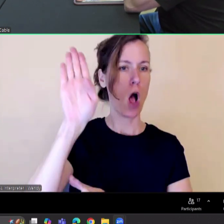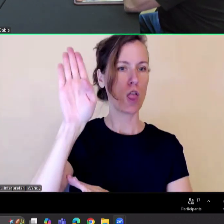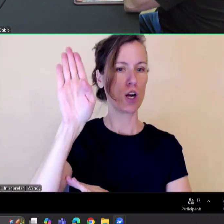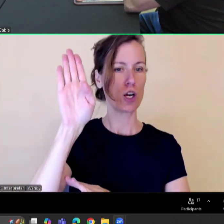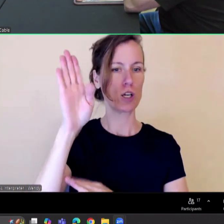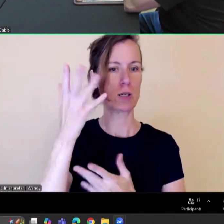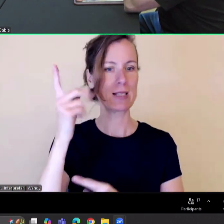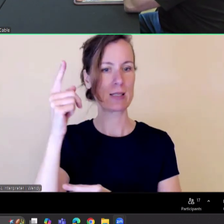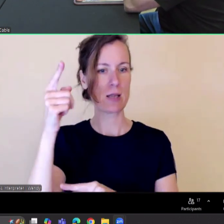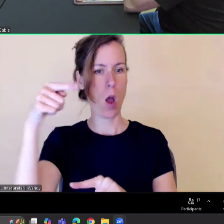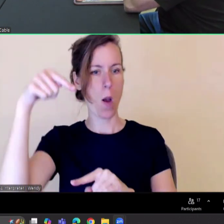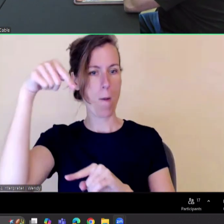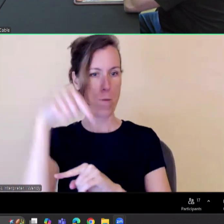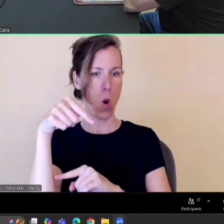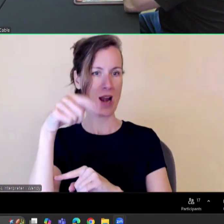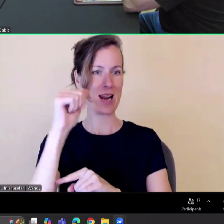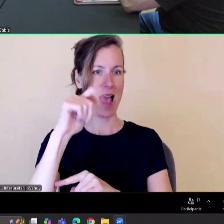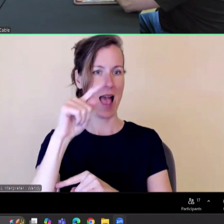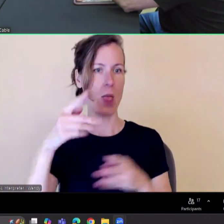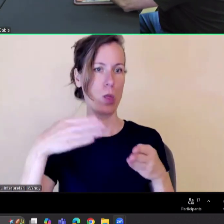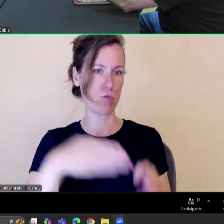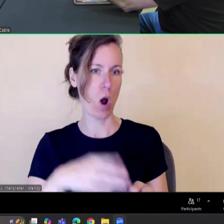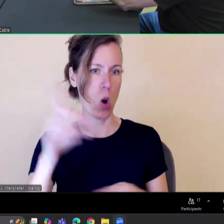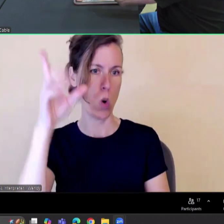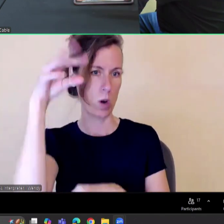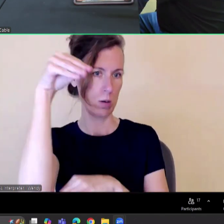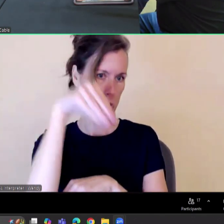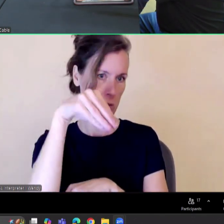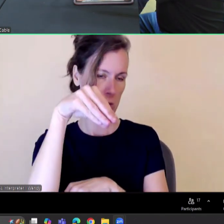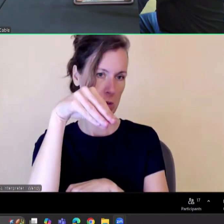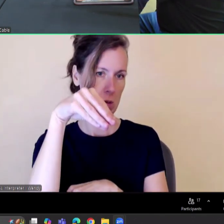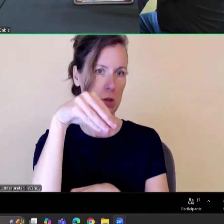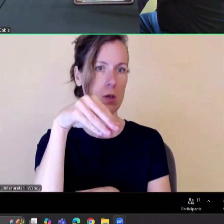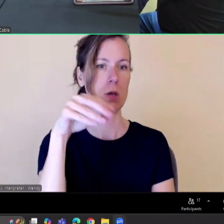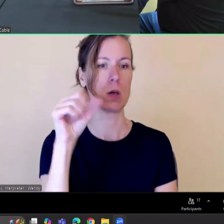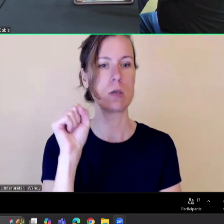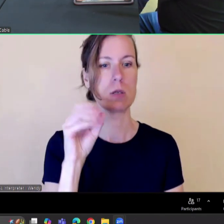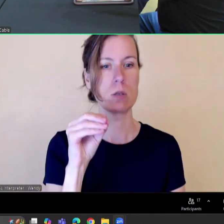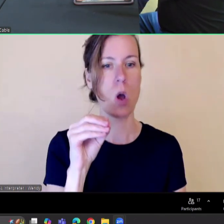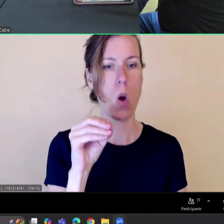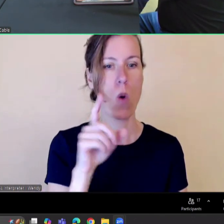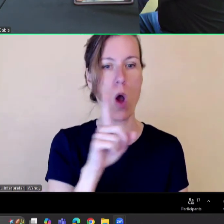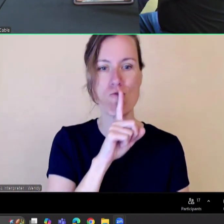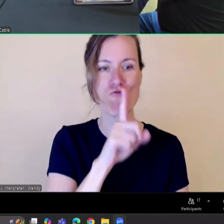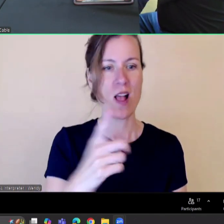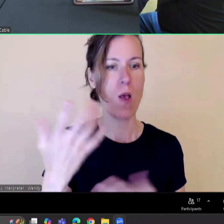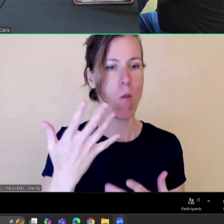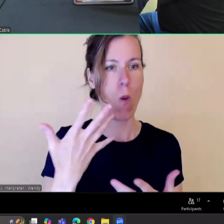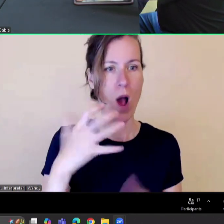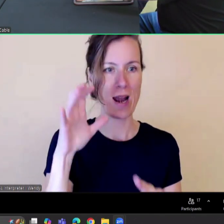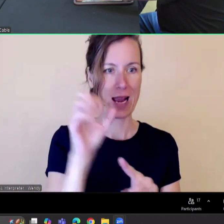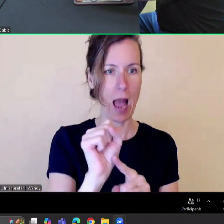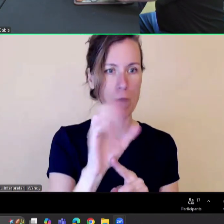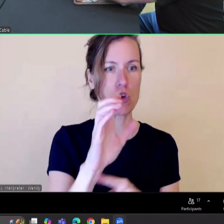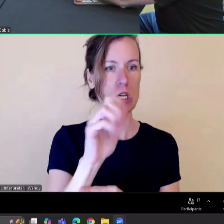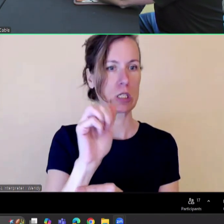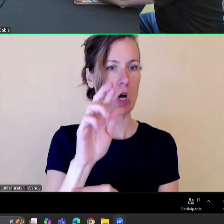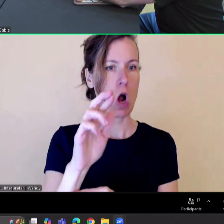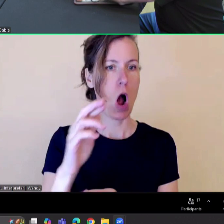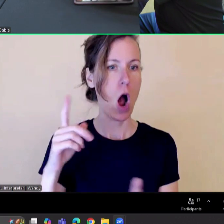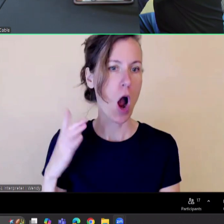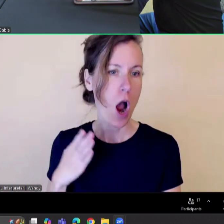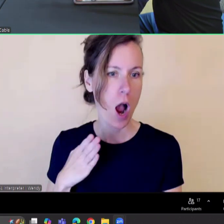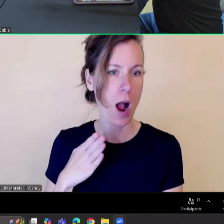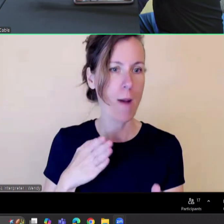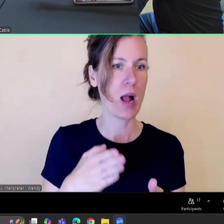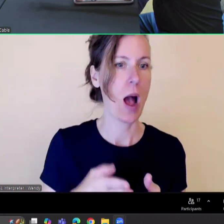dramatically changes the angle. And really what we're what we're looking to capture is the car coming up to the stop sign and